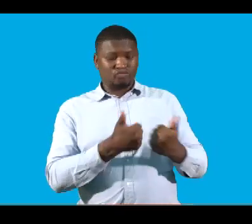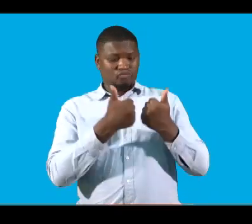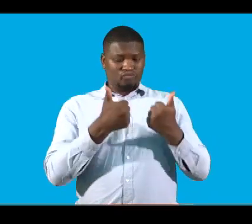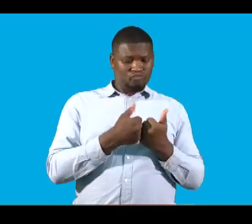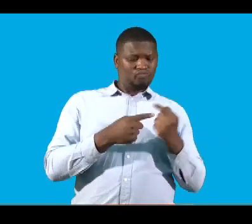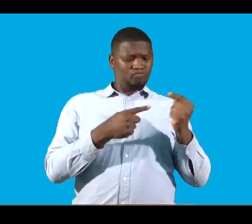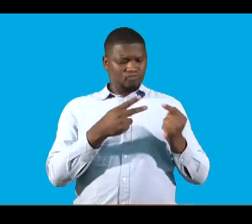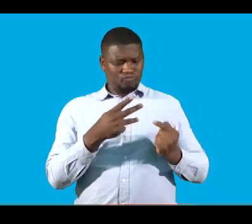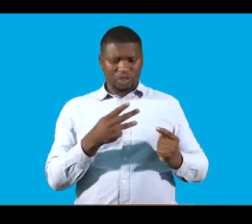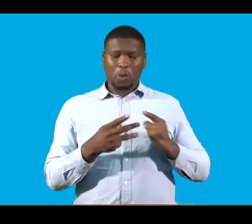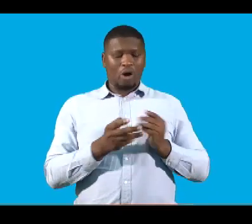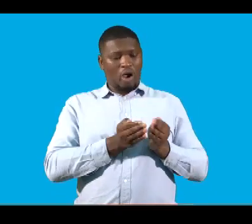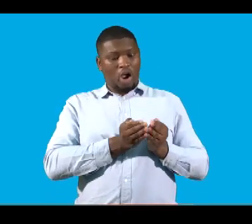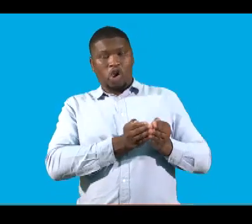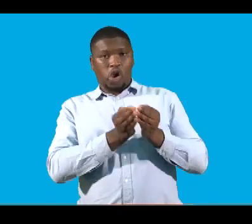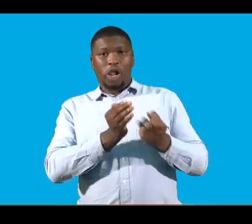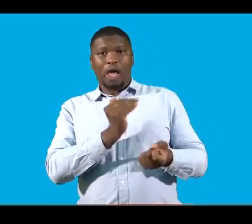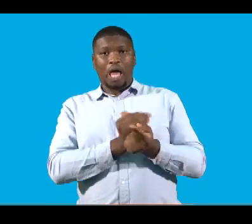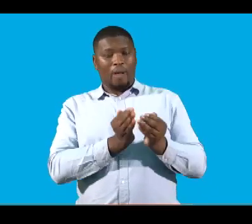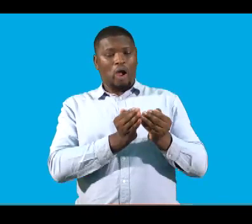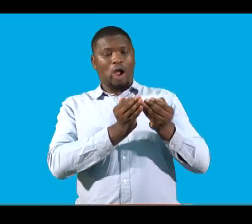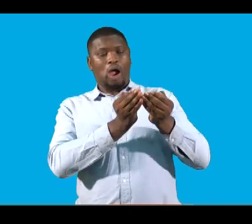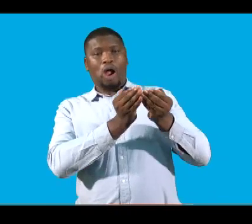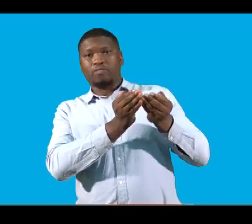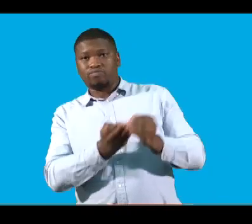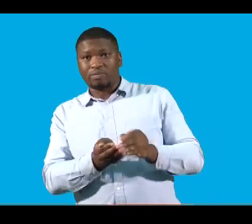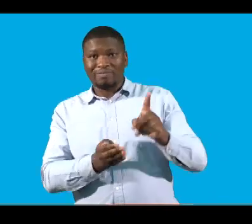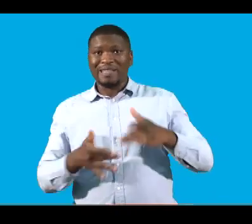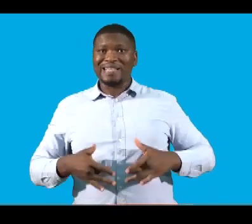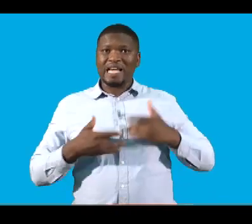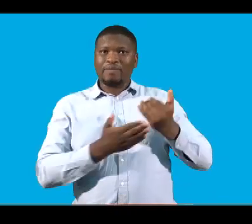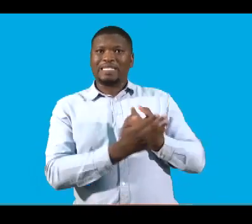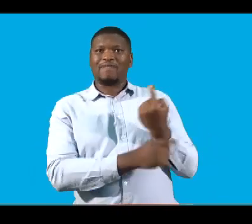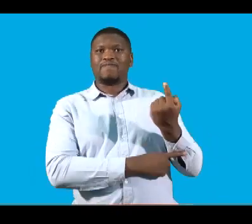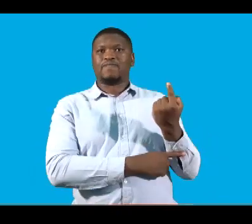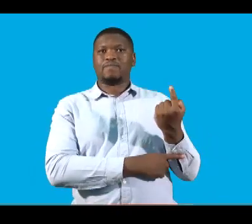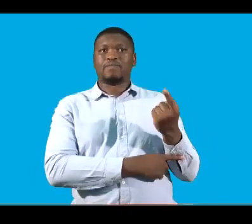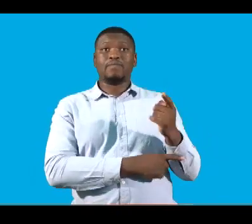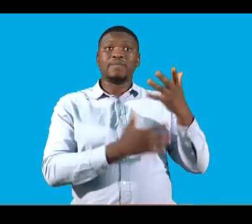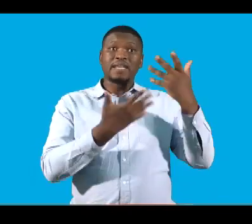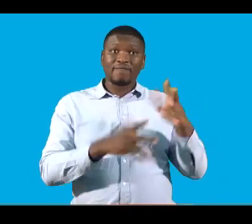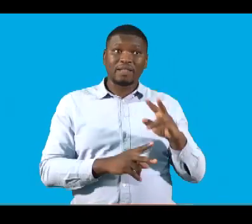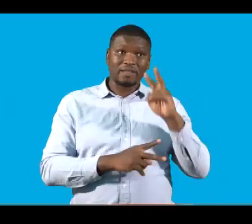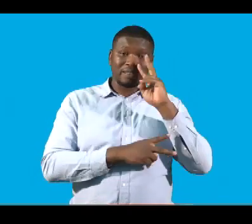and difficulties as the sole survivor of a shipwreck. He is severely tested for